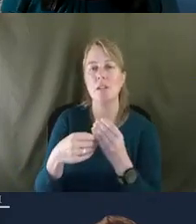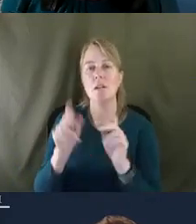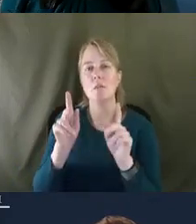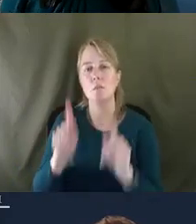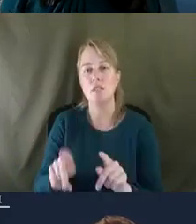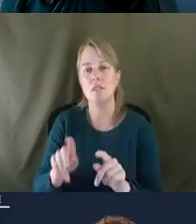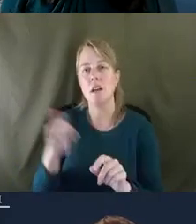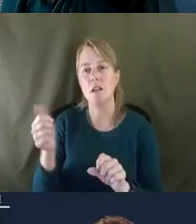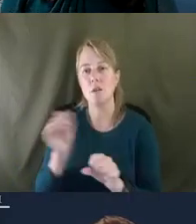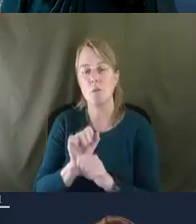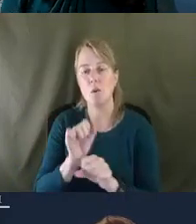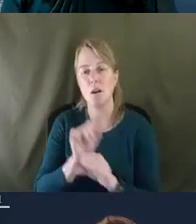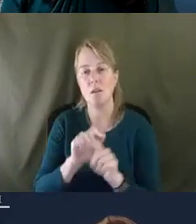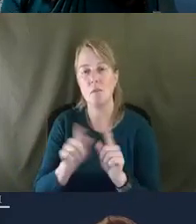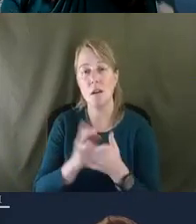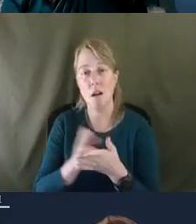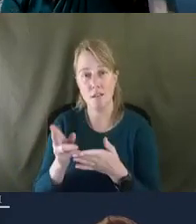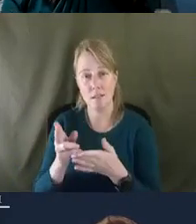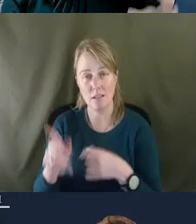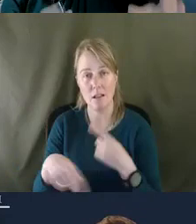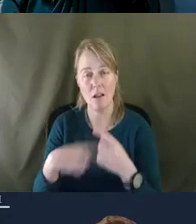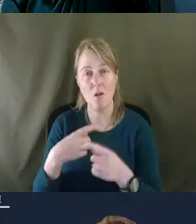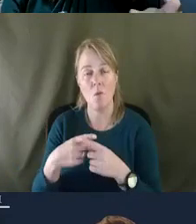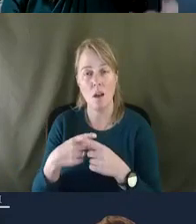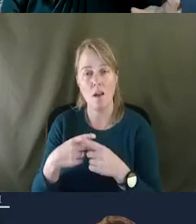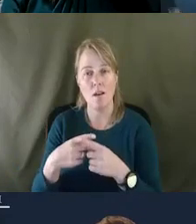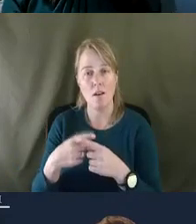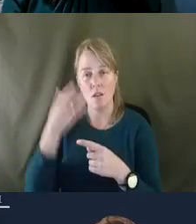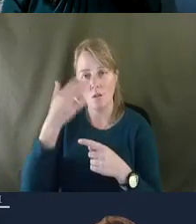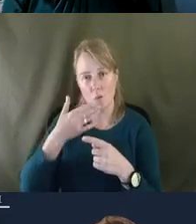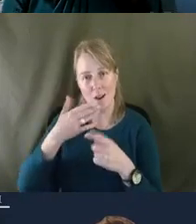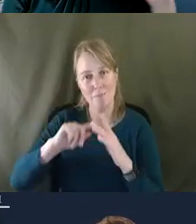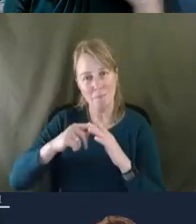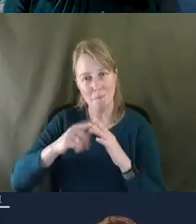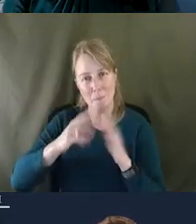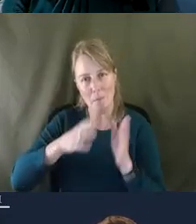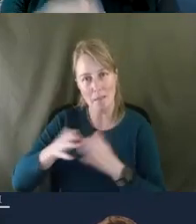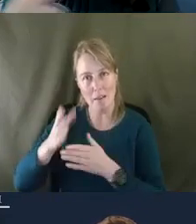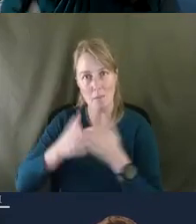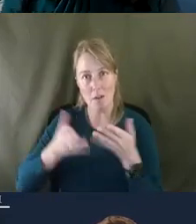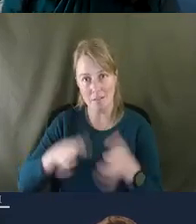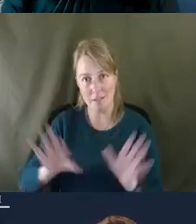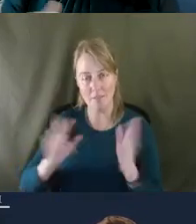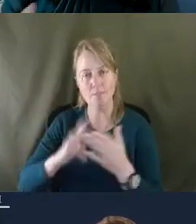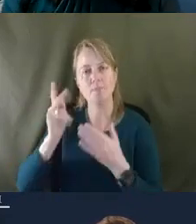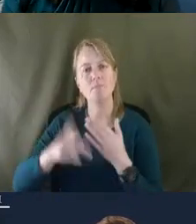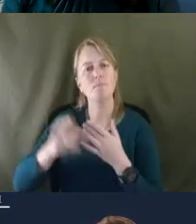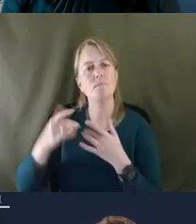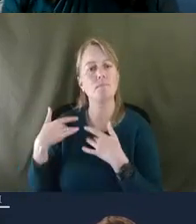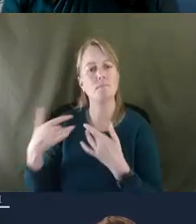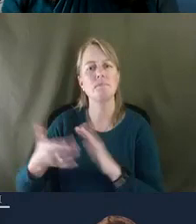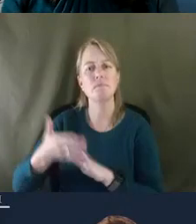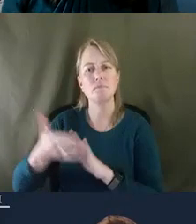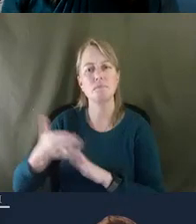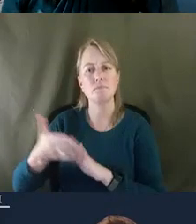work. But honestly, once you get that front end planning part done, the program generally runs itself, and